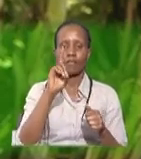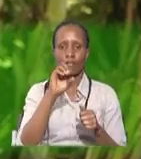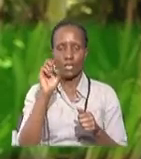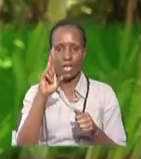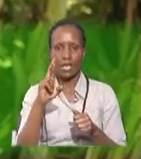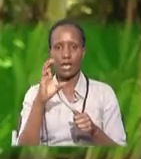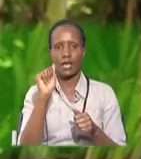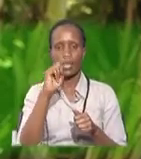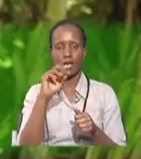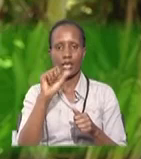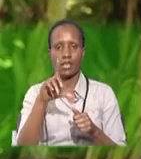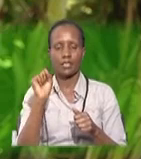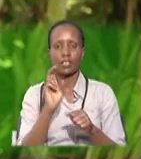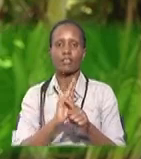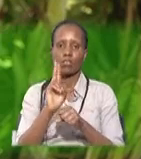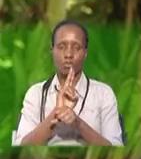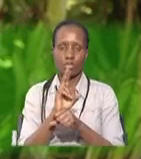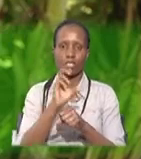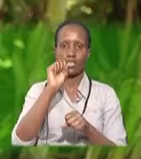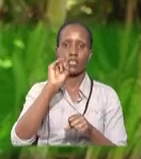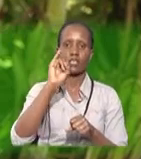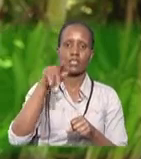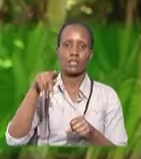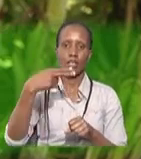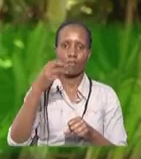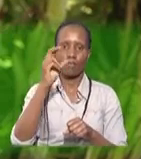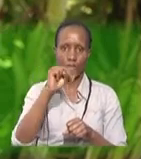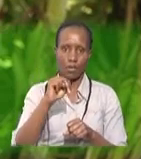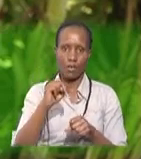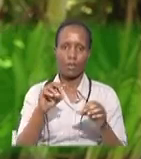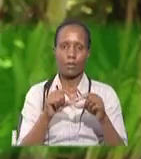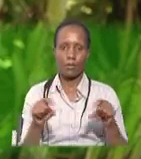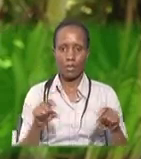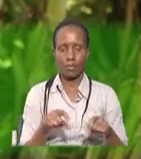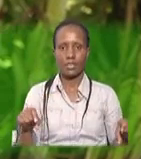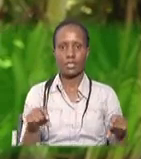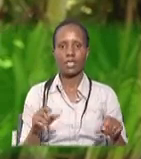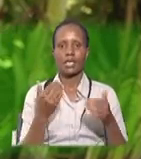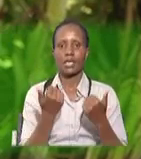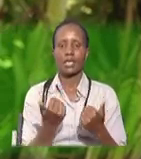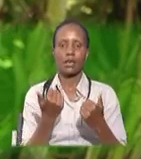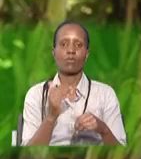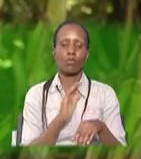feeder canals into the field using the siphon pipes. On production part,